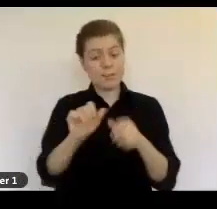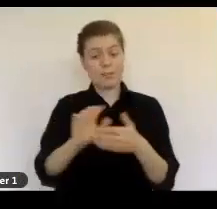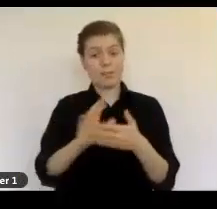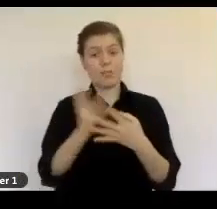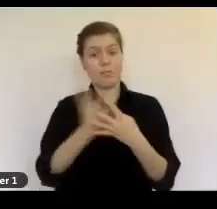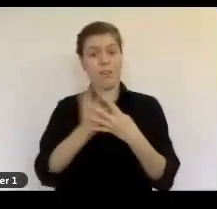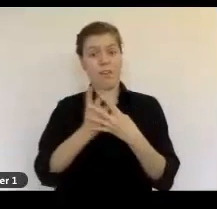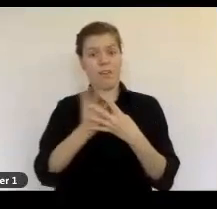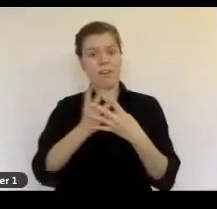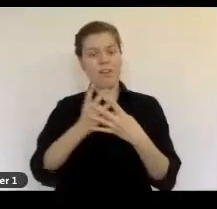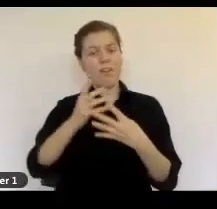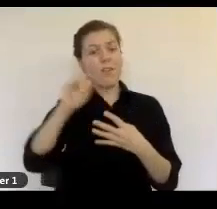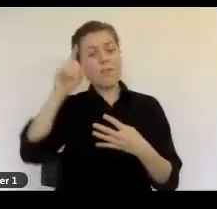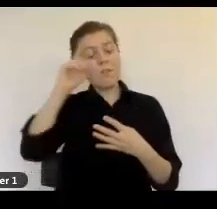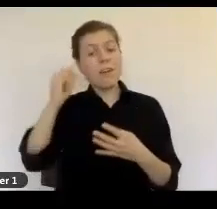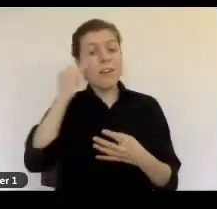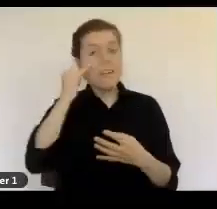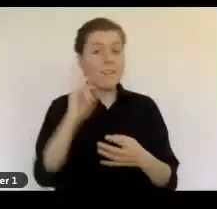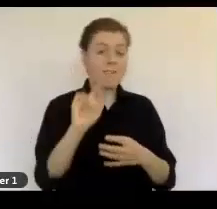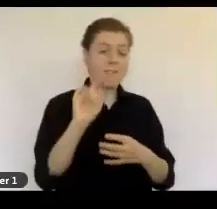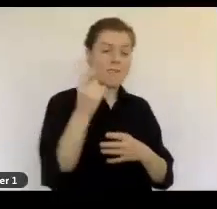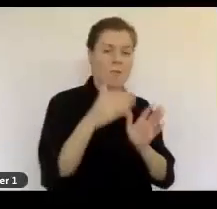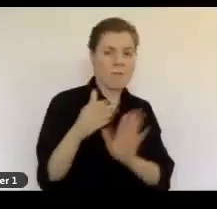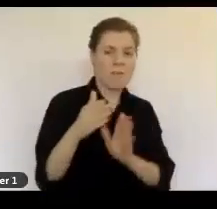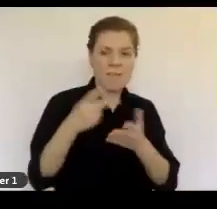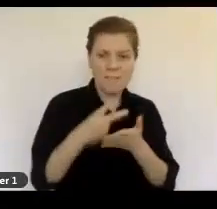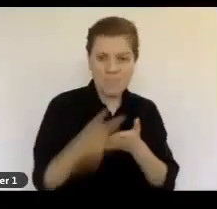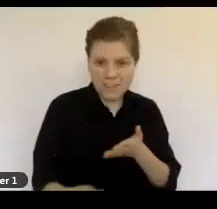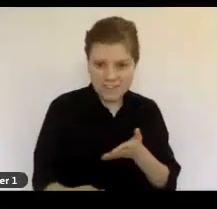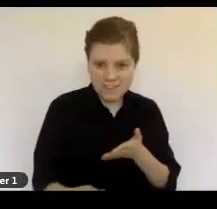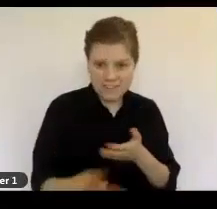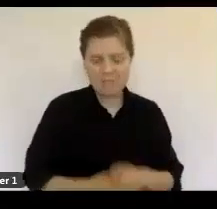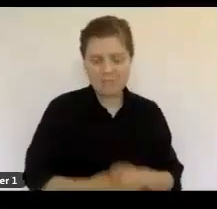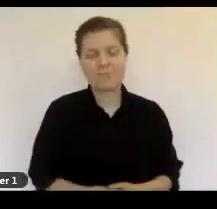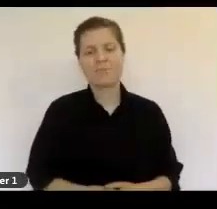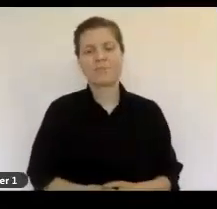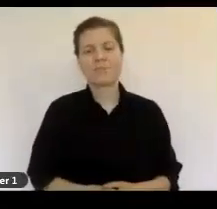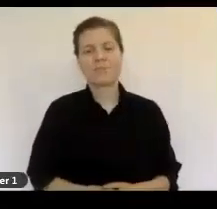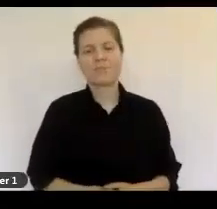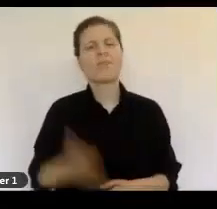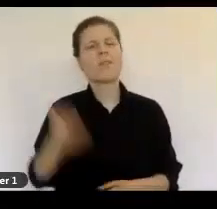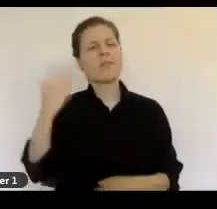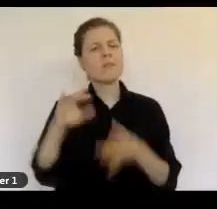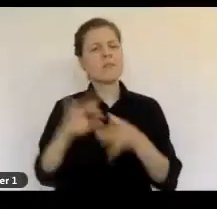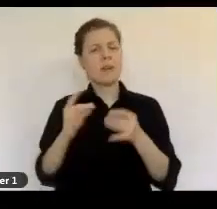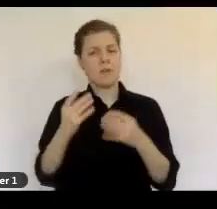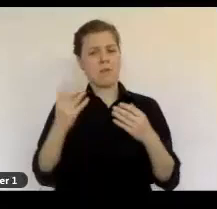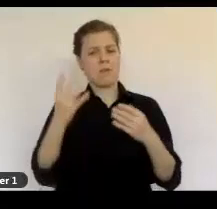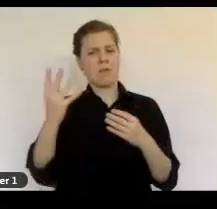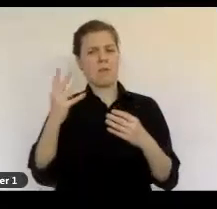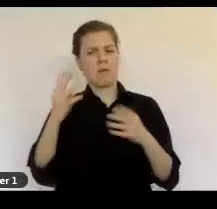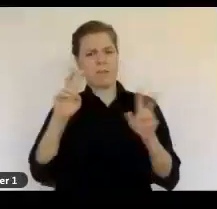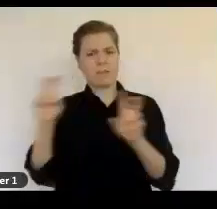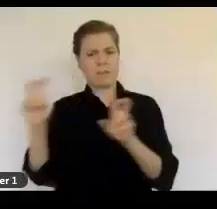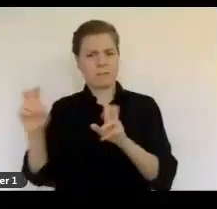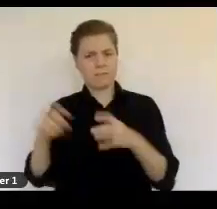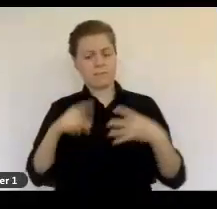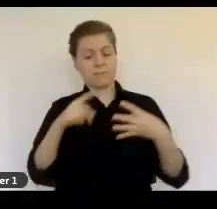quieter. So a triage plan is a backup plan for when prevention fails, and that's something to keep in mind.